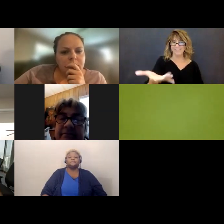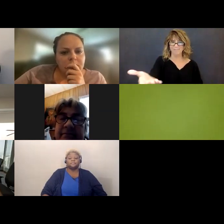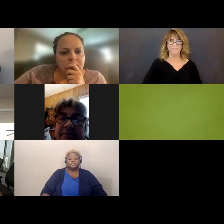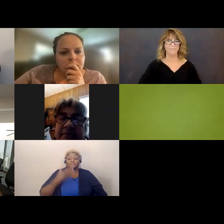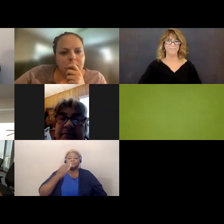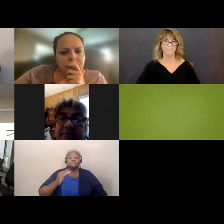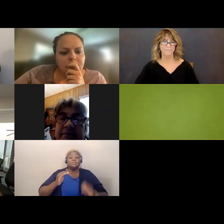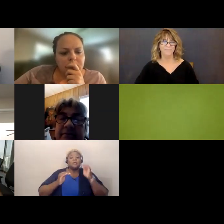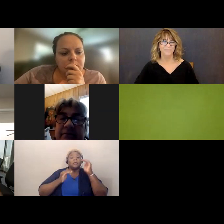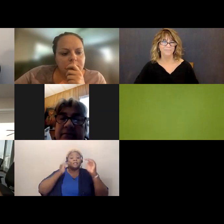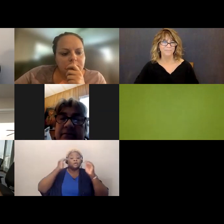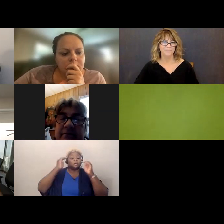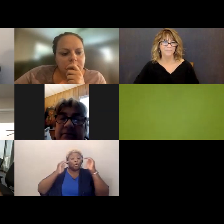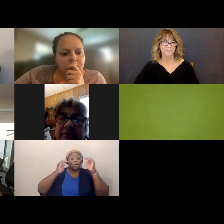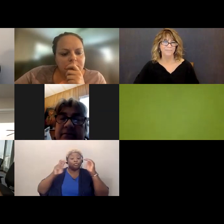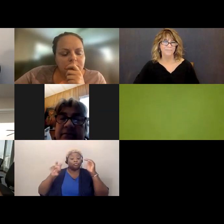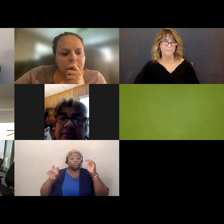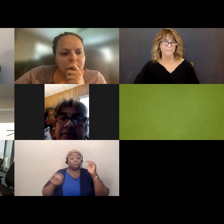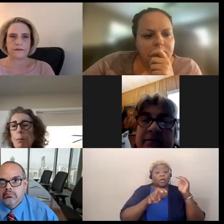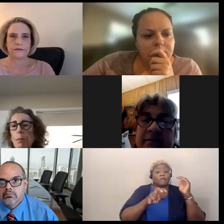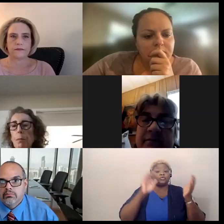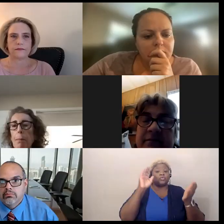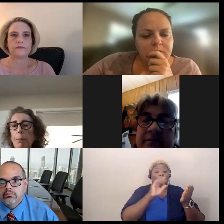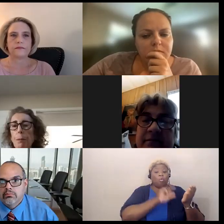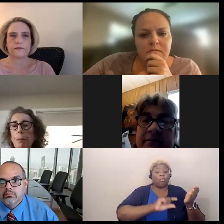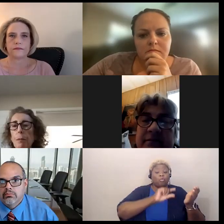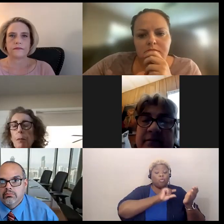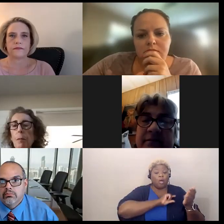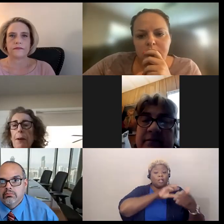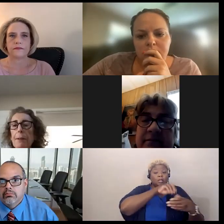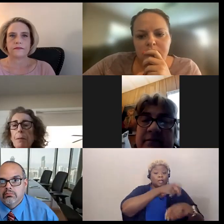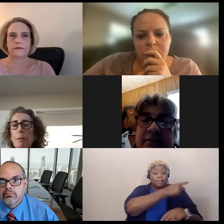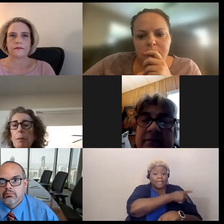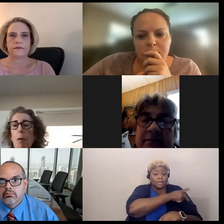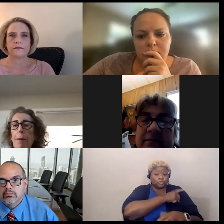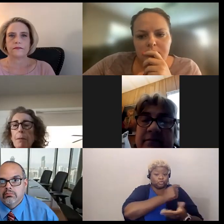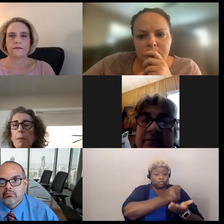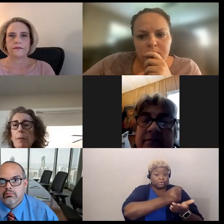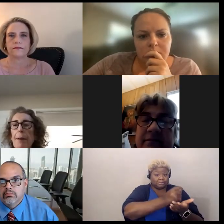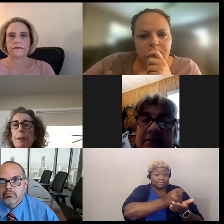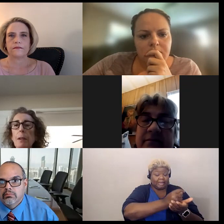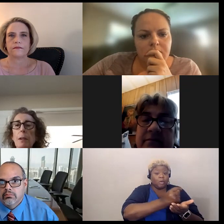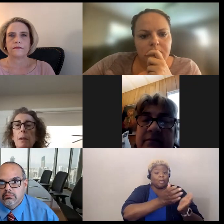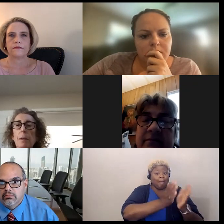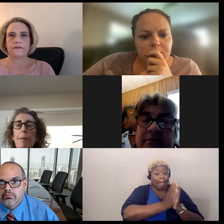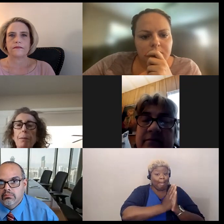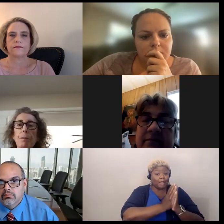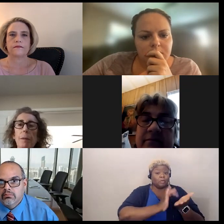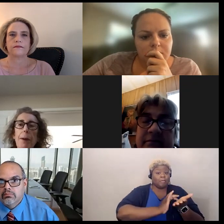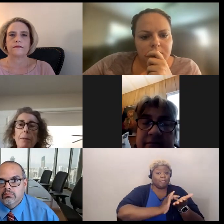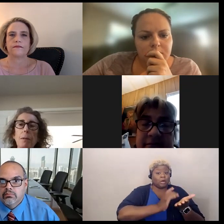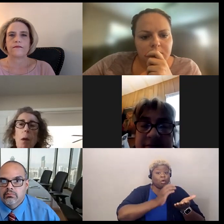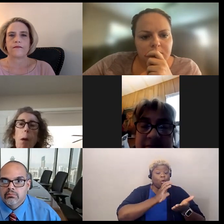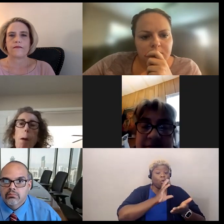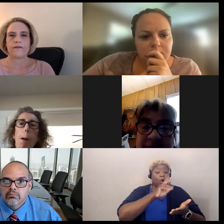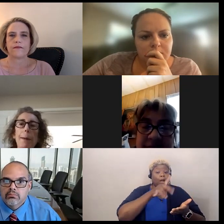low quality inpatient treatment center where he does not receive a medical workup as requested by the family. Once the family